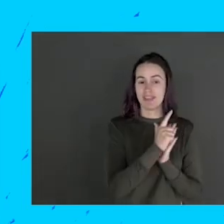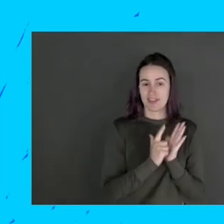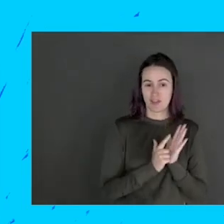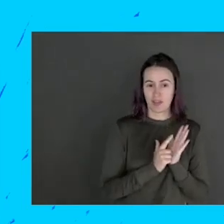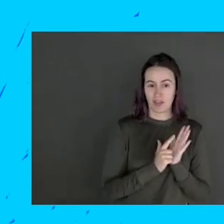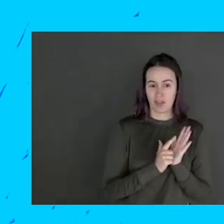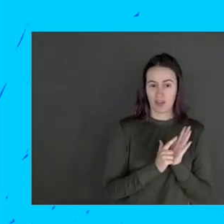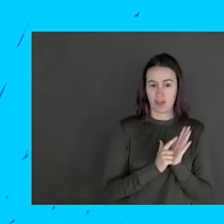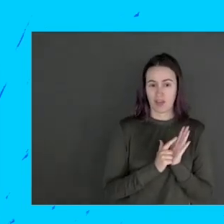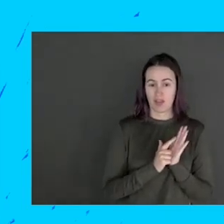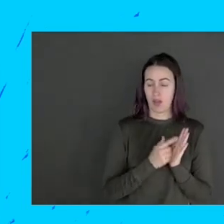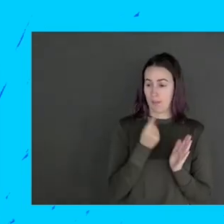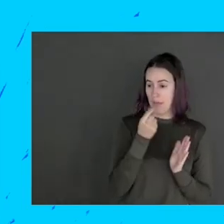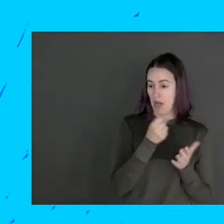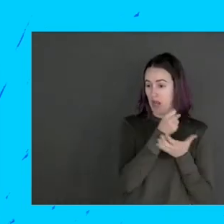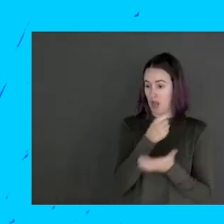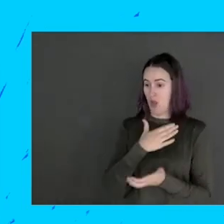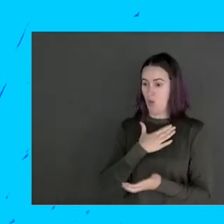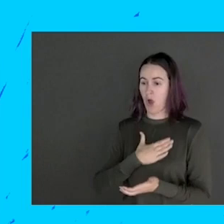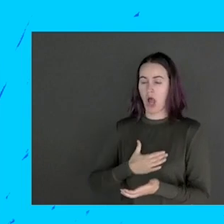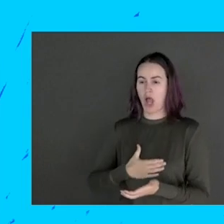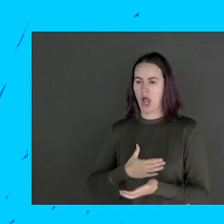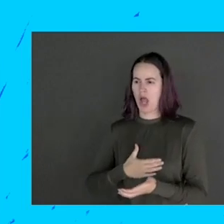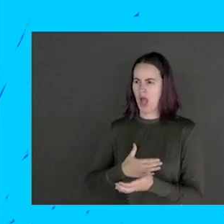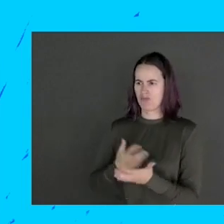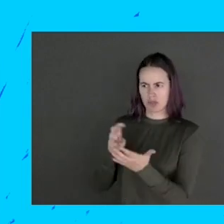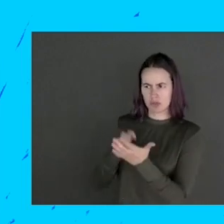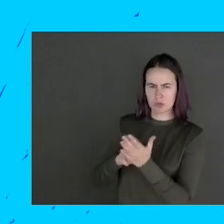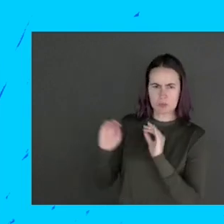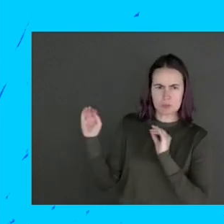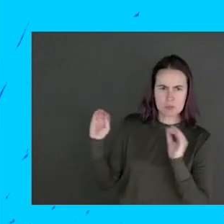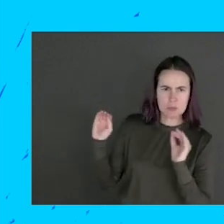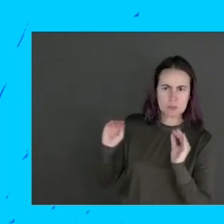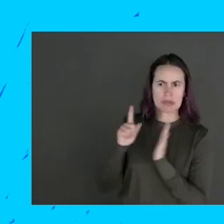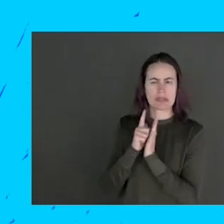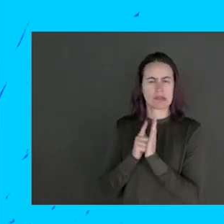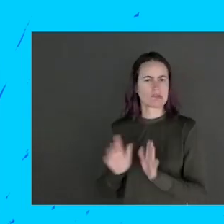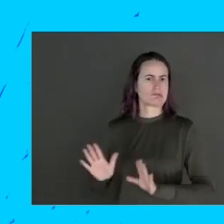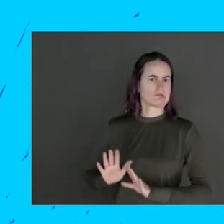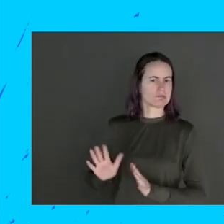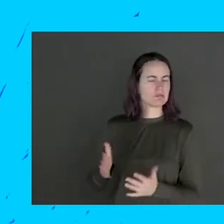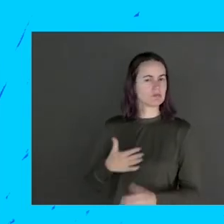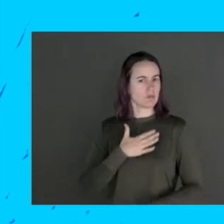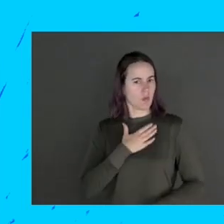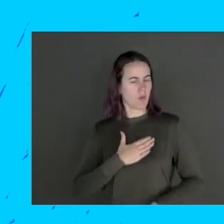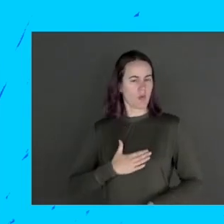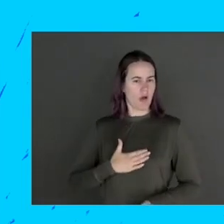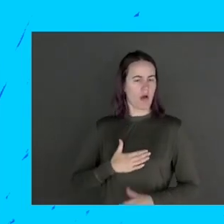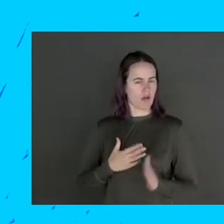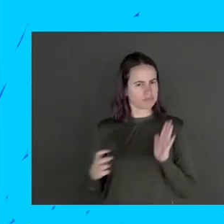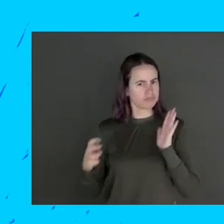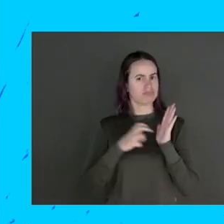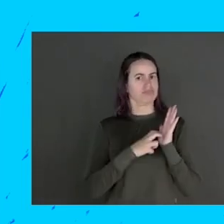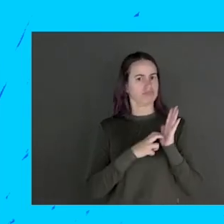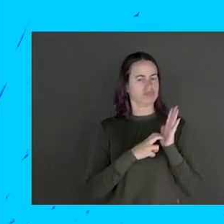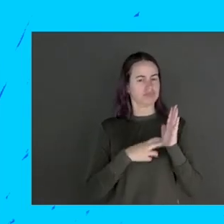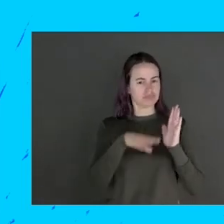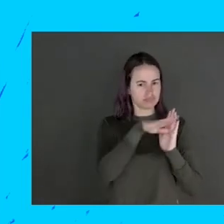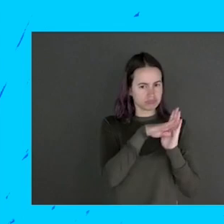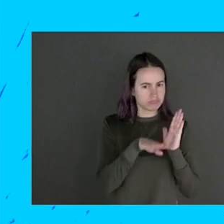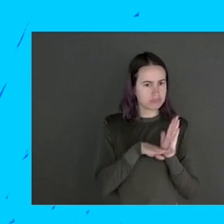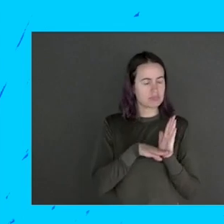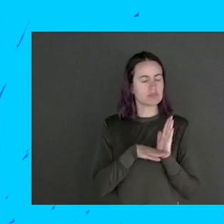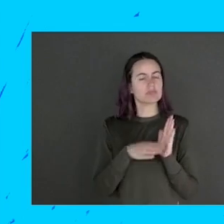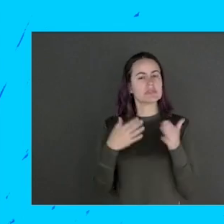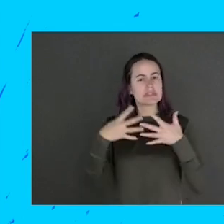someone who is not legally registered. So you have to position yourself and have a strong system